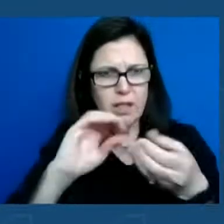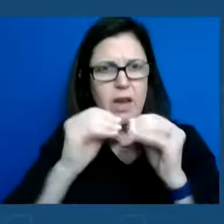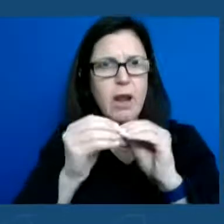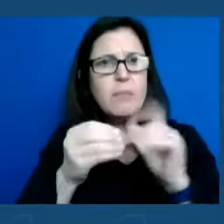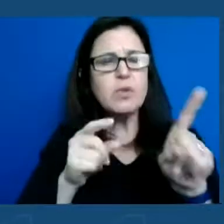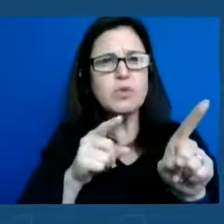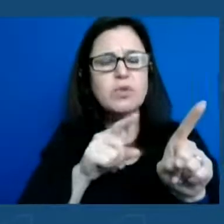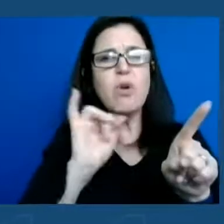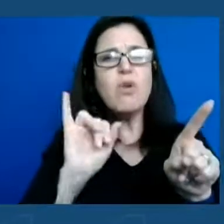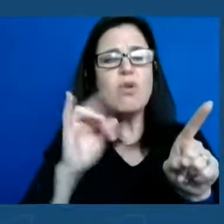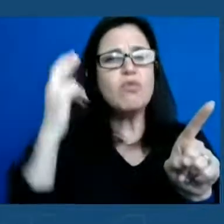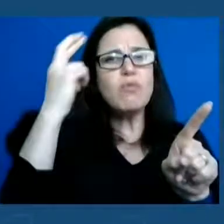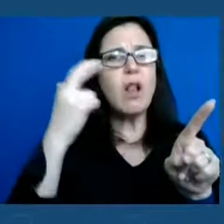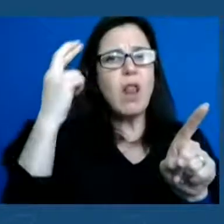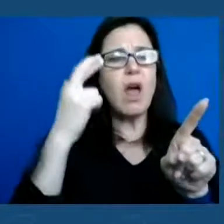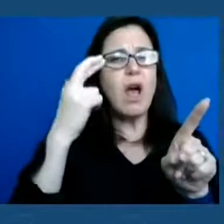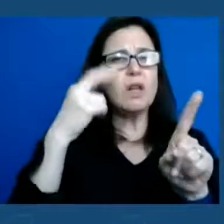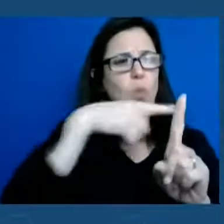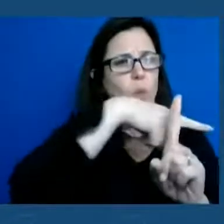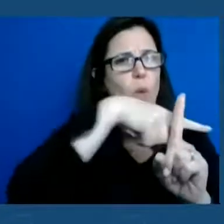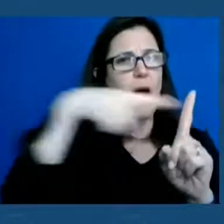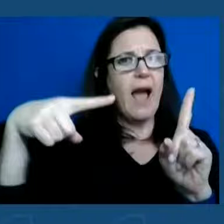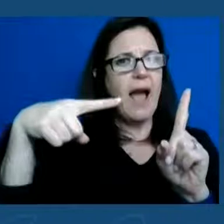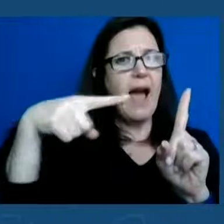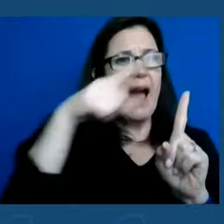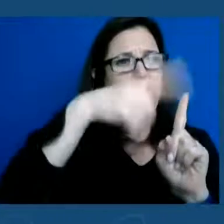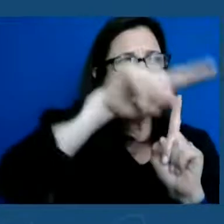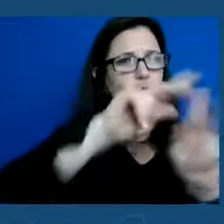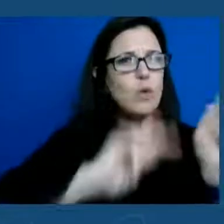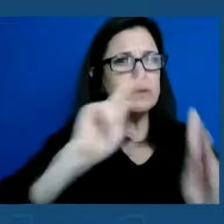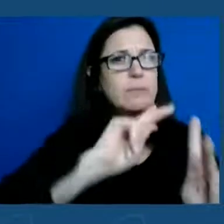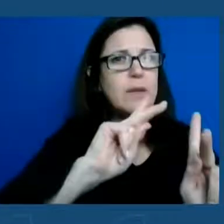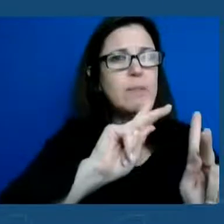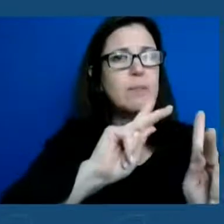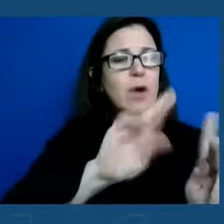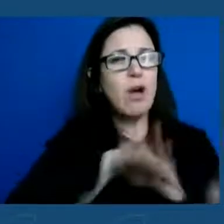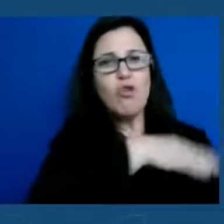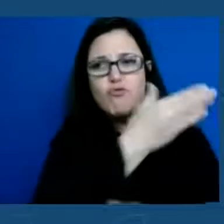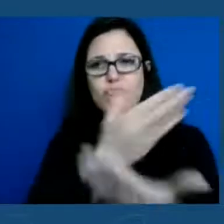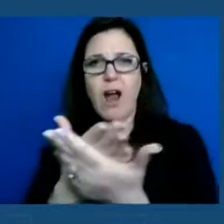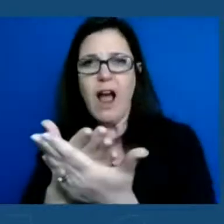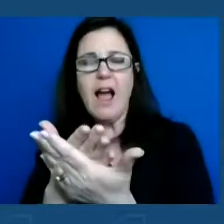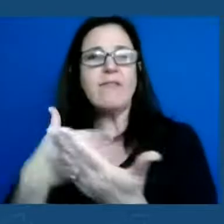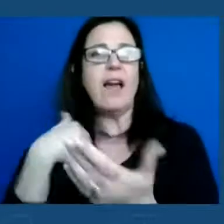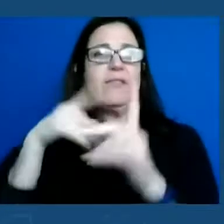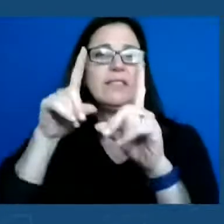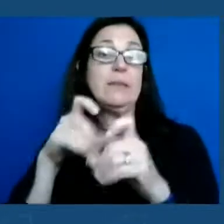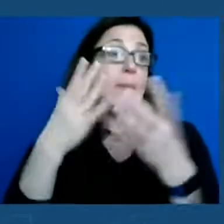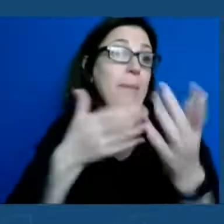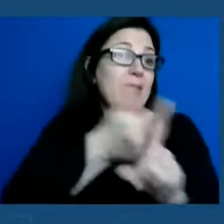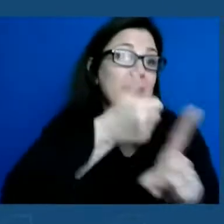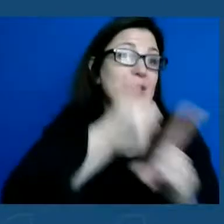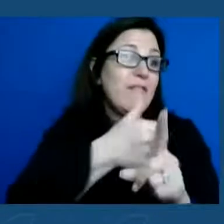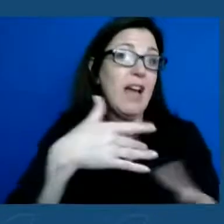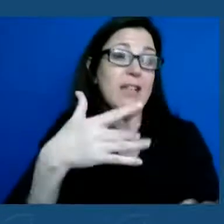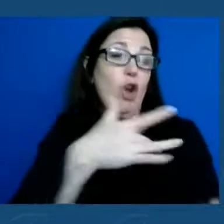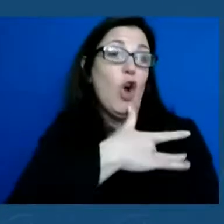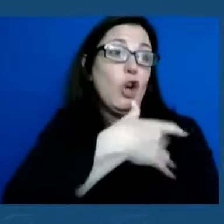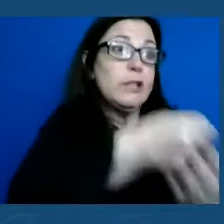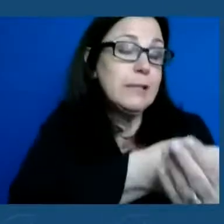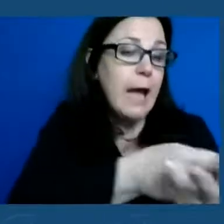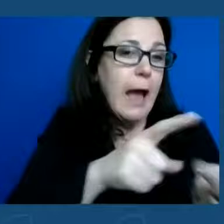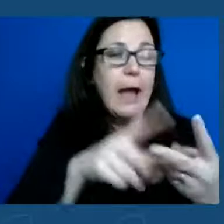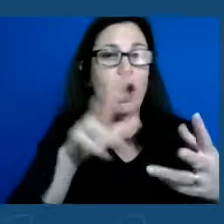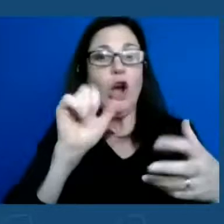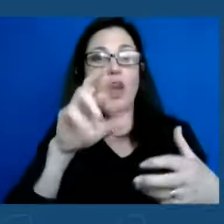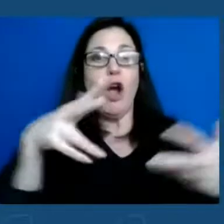realized about half the cases were people who were just tested when they arrived. They have had a car accident, a heart attack,